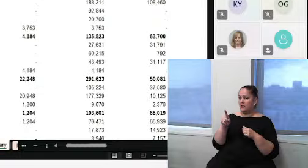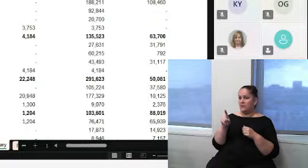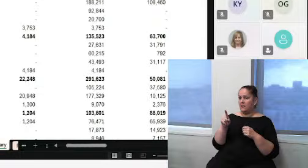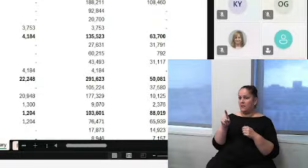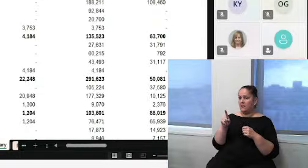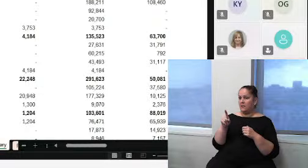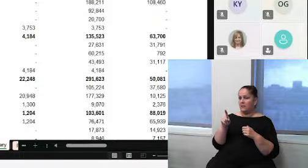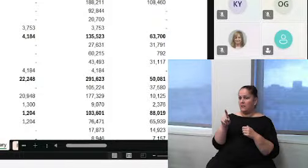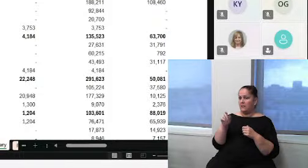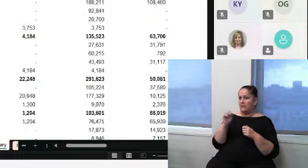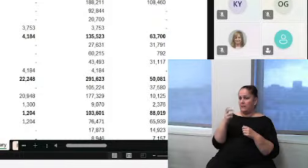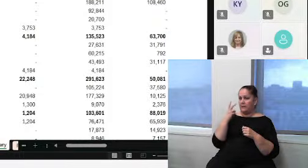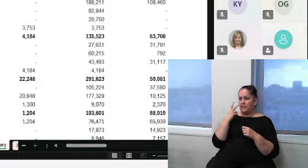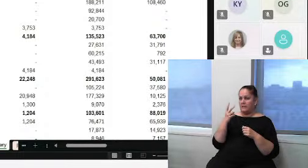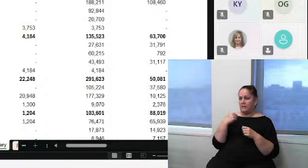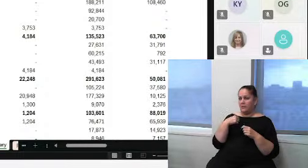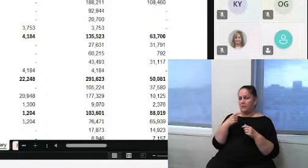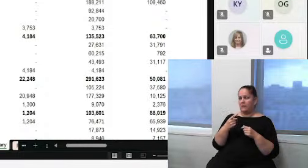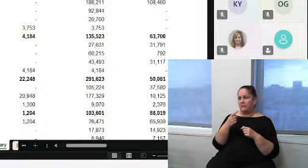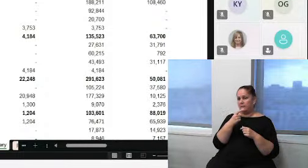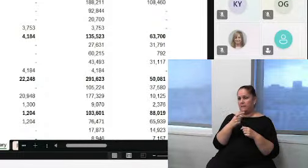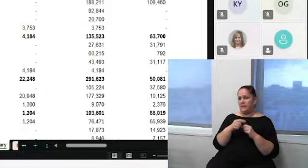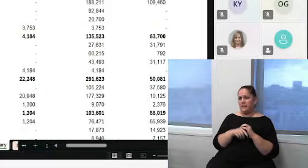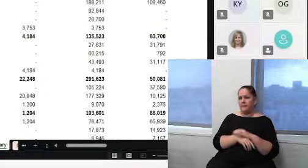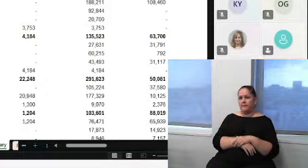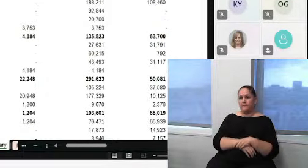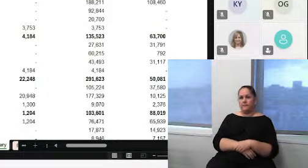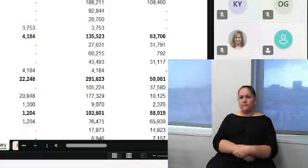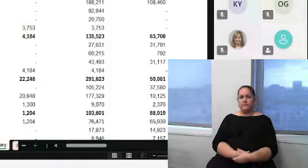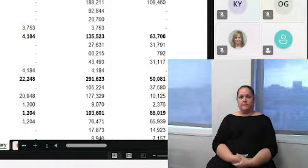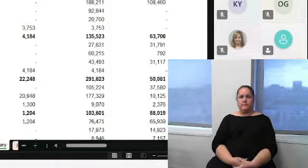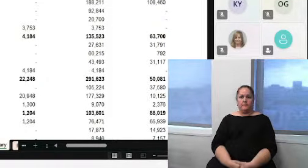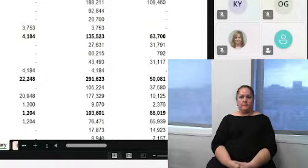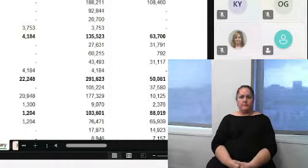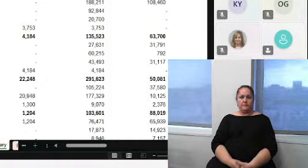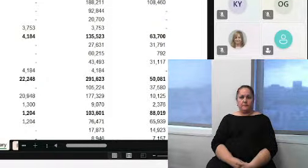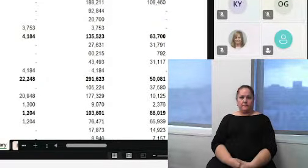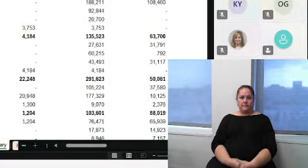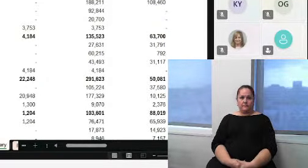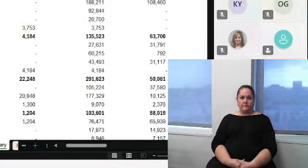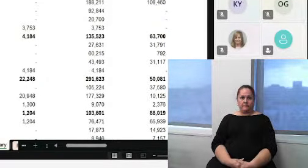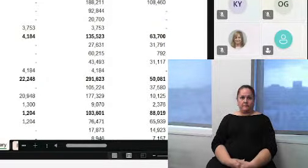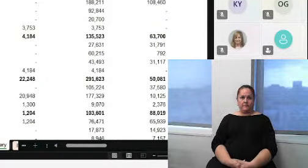good question. Let me see what the prince.